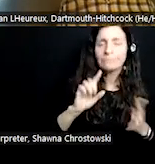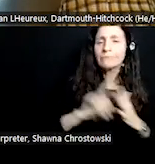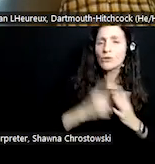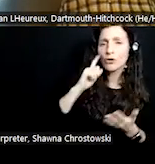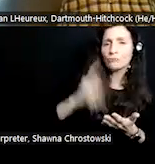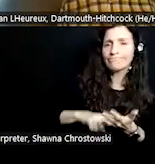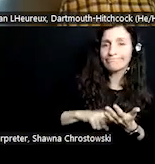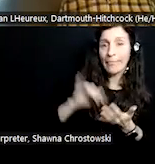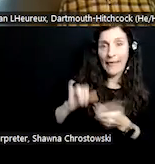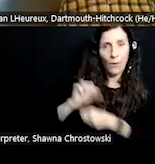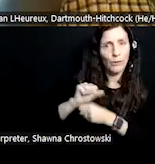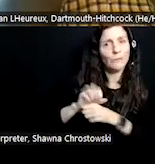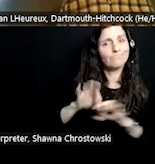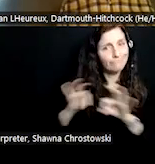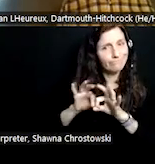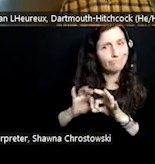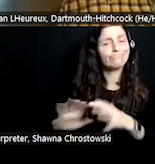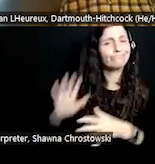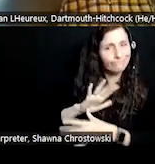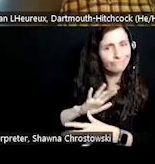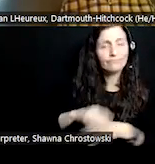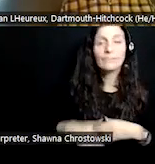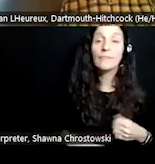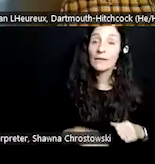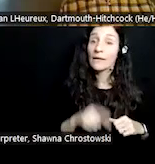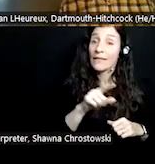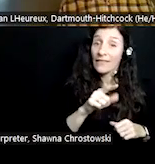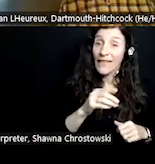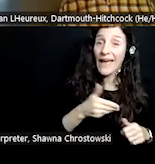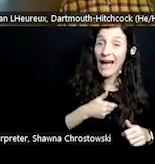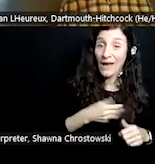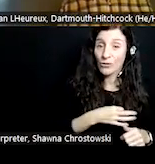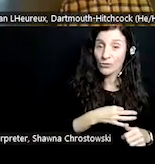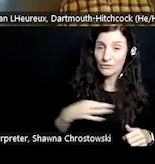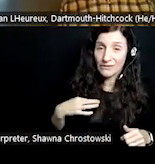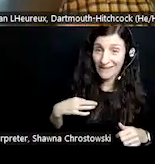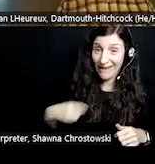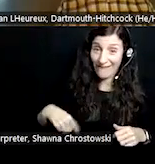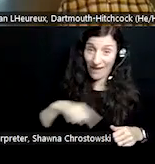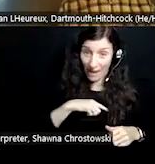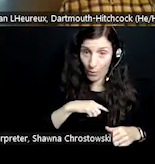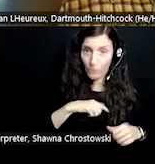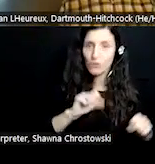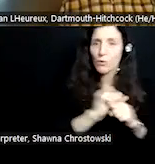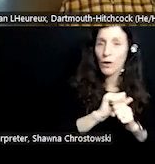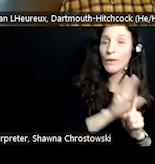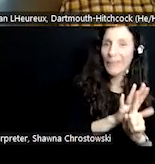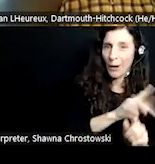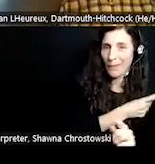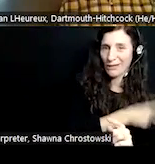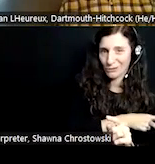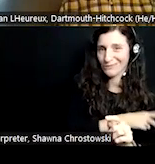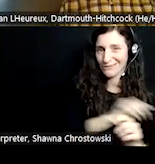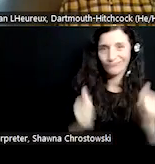work and began hiring their own staff to work with their patients on non-clinical determinants of health. So today